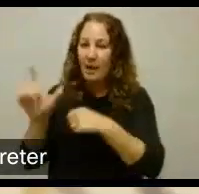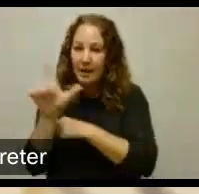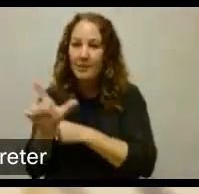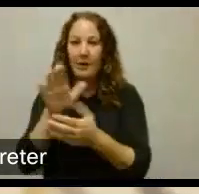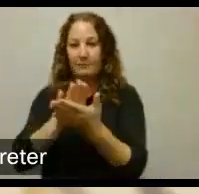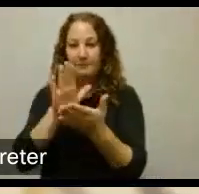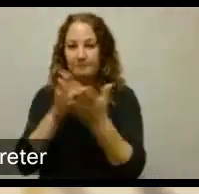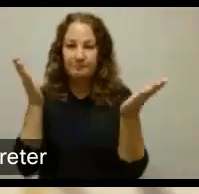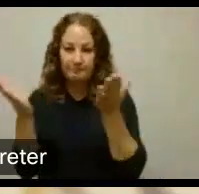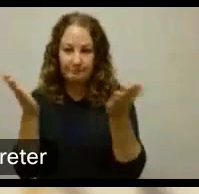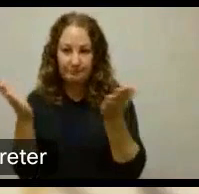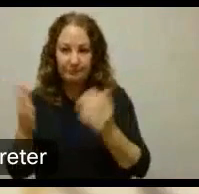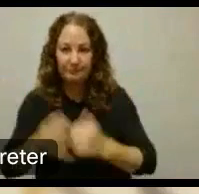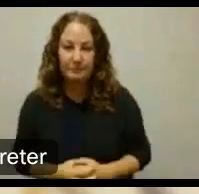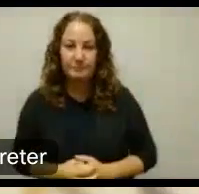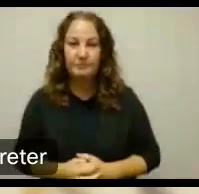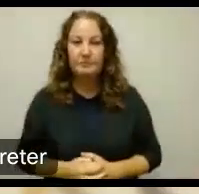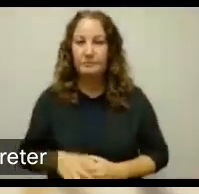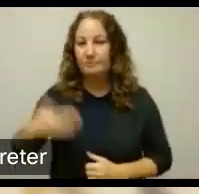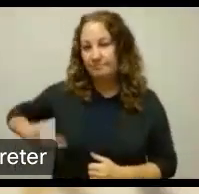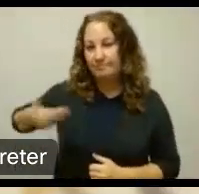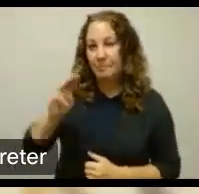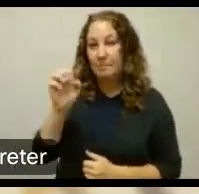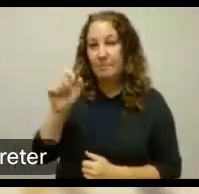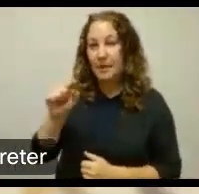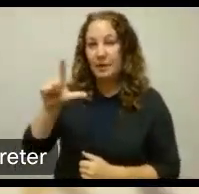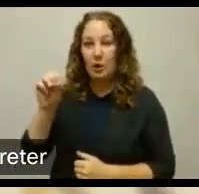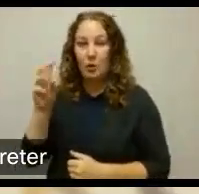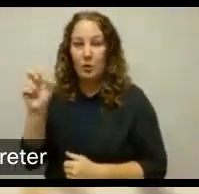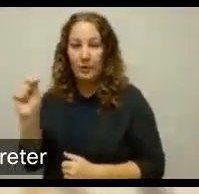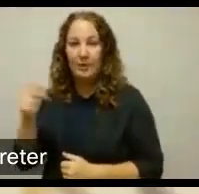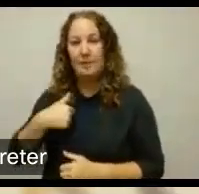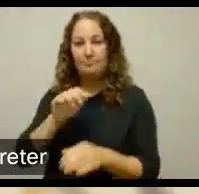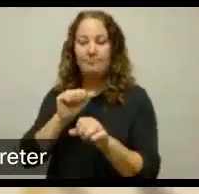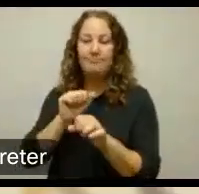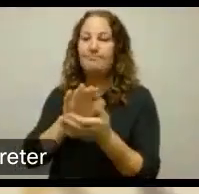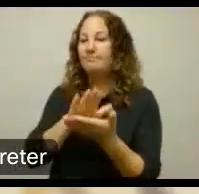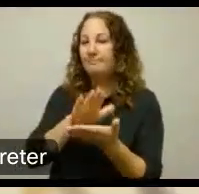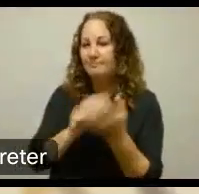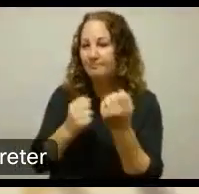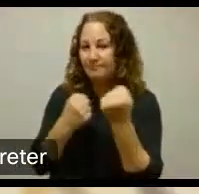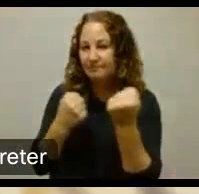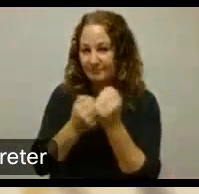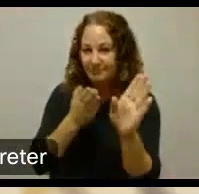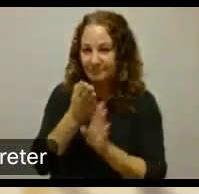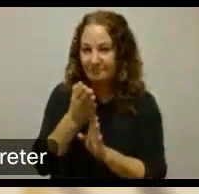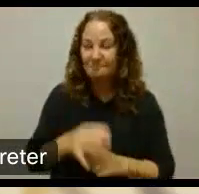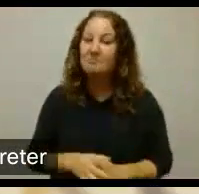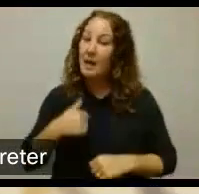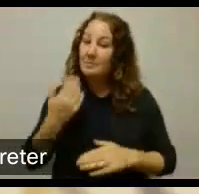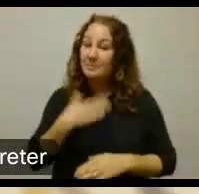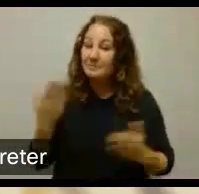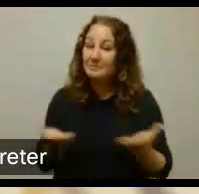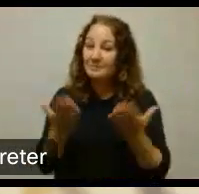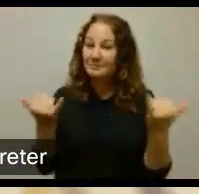Academic Services. My name is Meg Lowen, and I am an Academic Support Specialist, and I'm happy to be with you